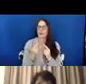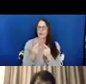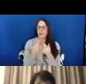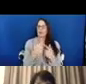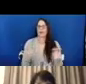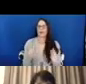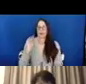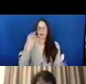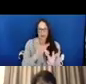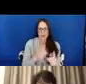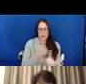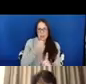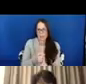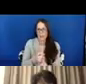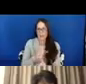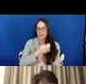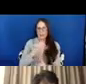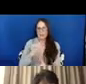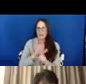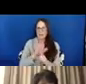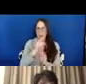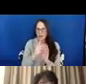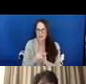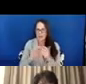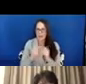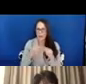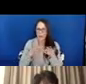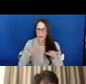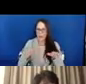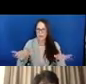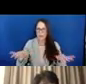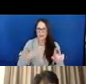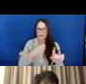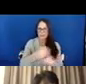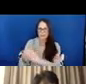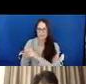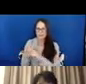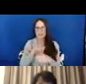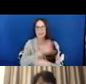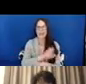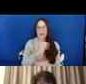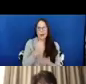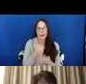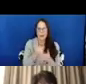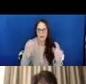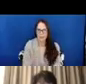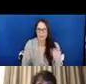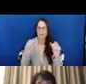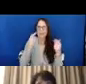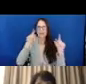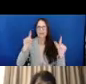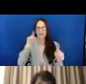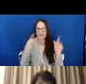policy and how it ripples out into participants' students' economic capacity and decision-making,